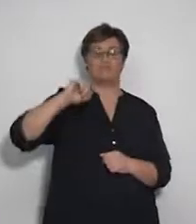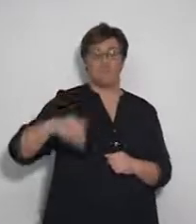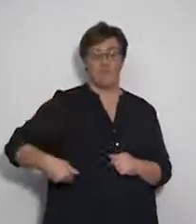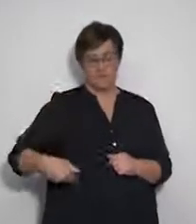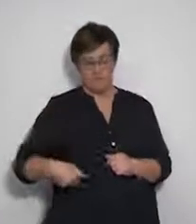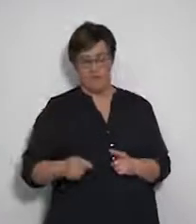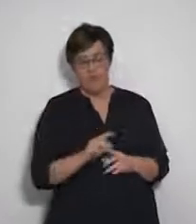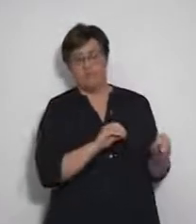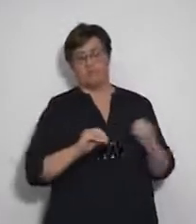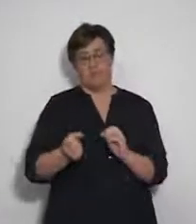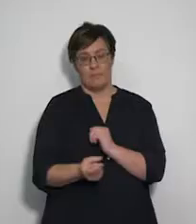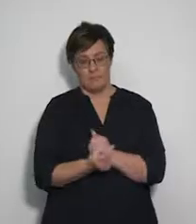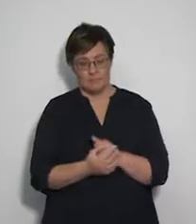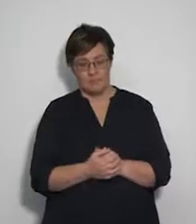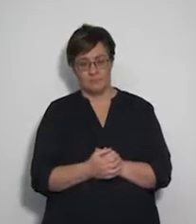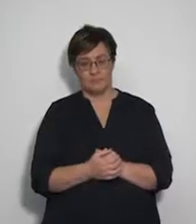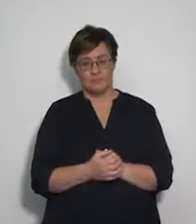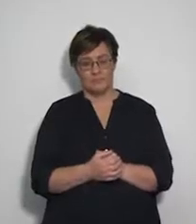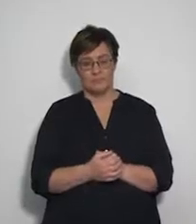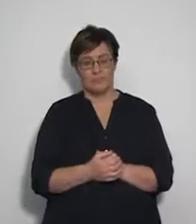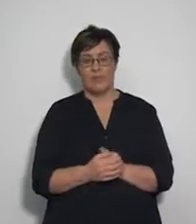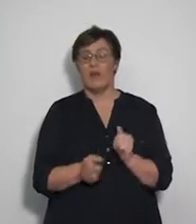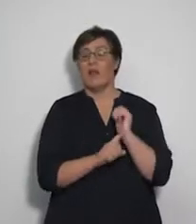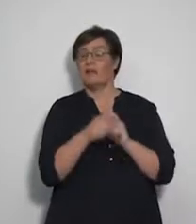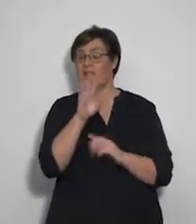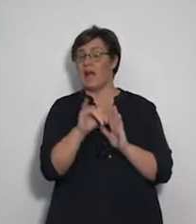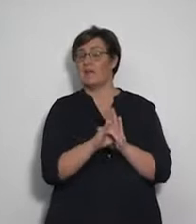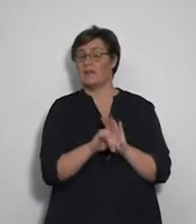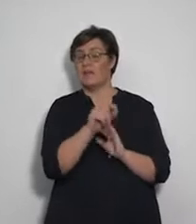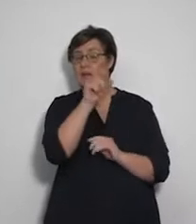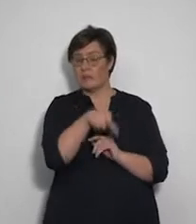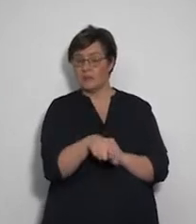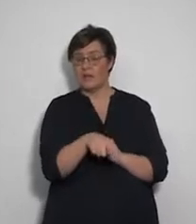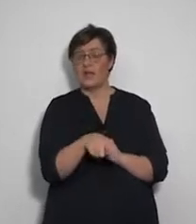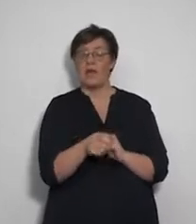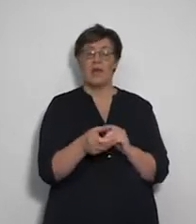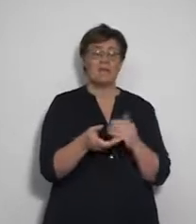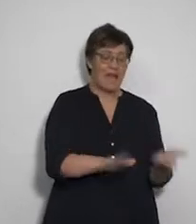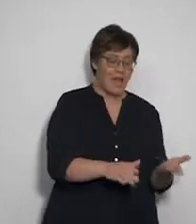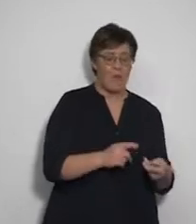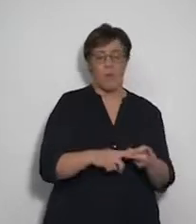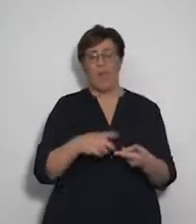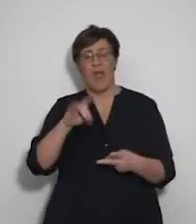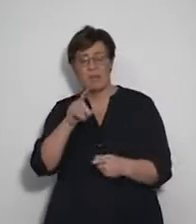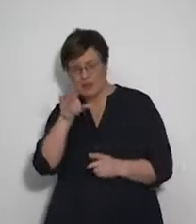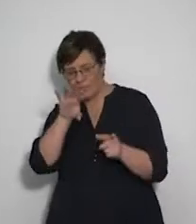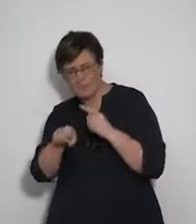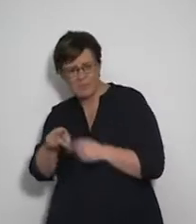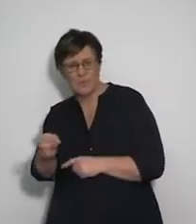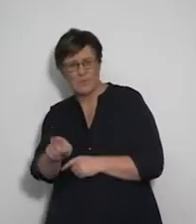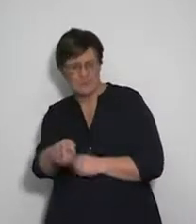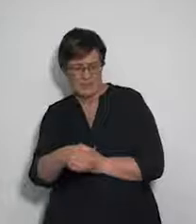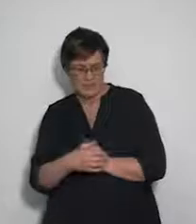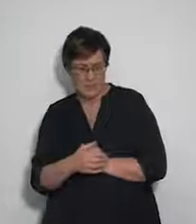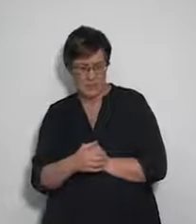rejection of organs during transplants. And then lastly, identifying dead persons, animals, etc. So as I mentioned